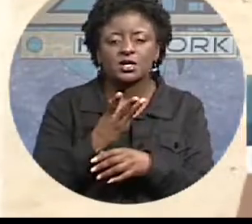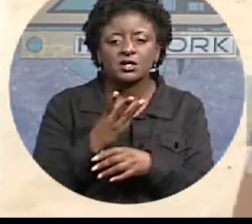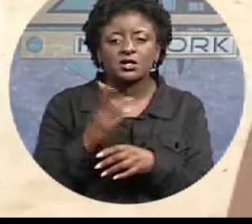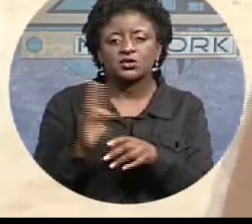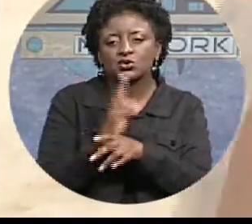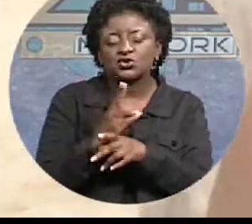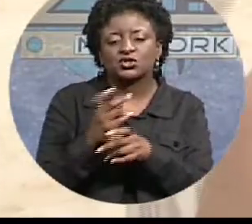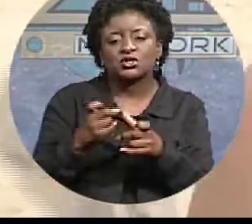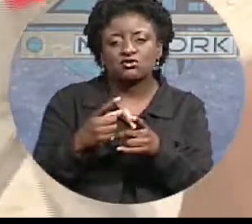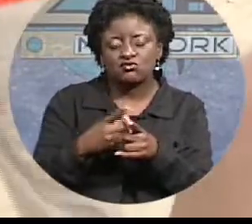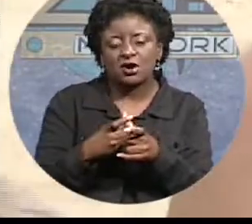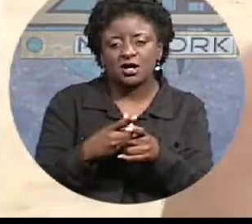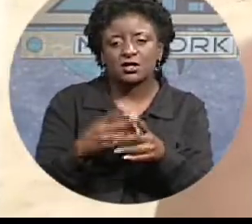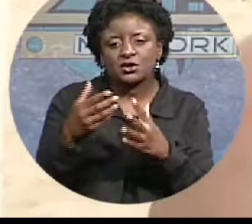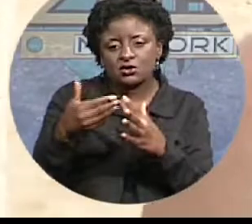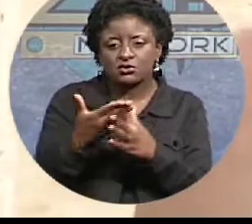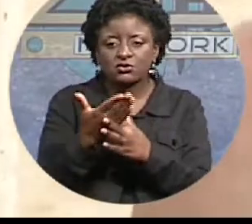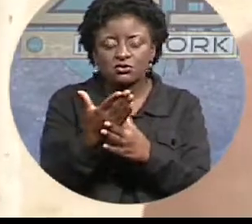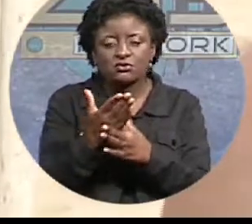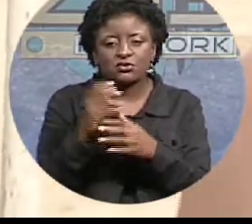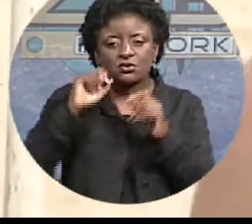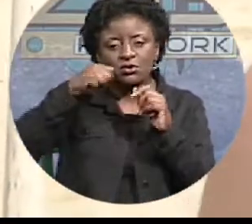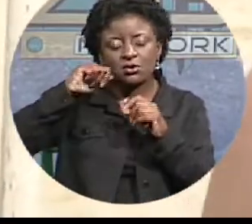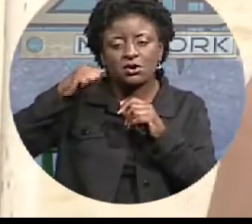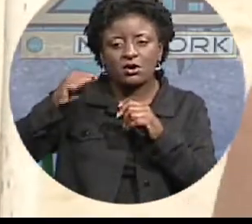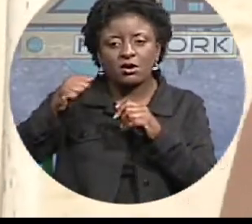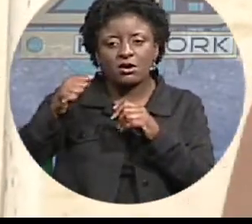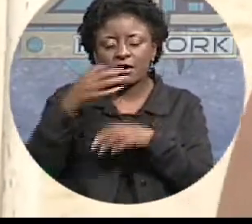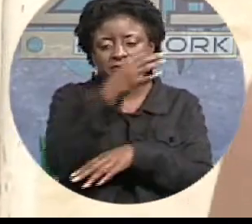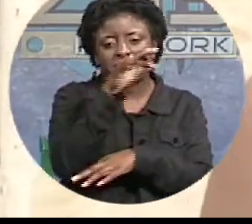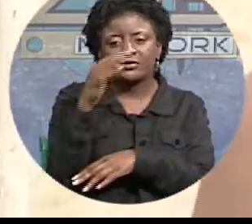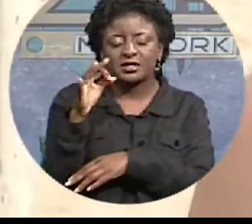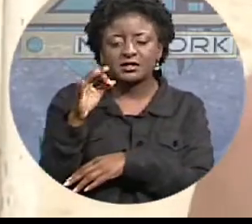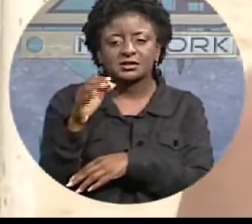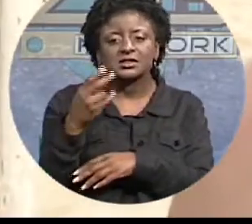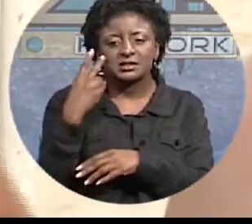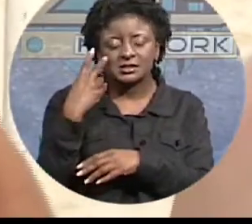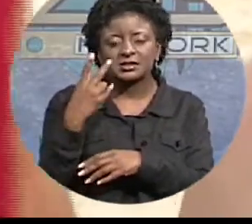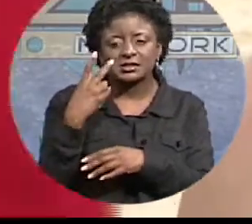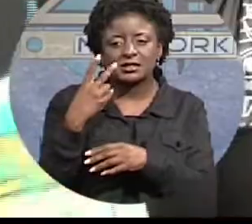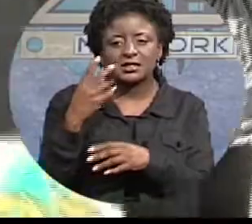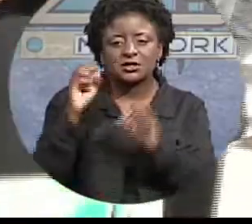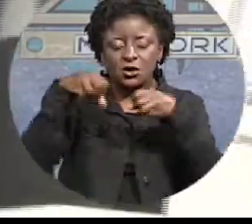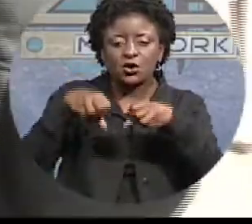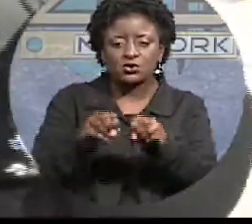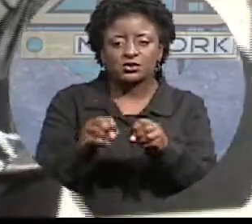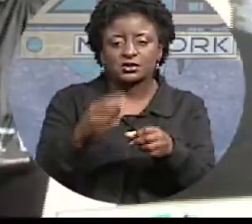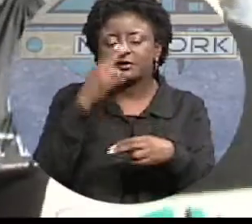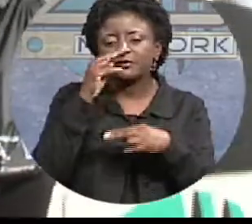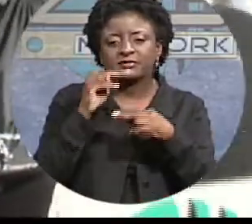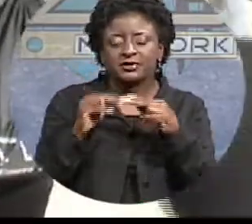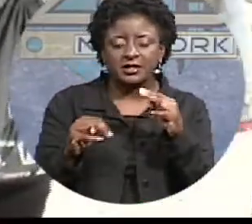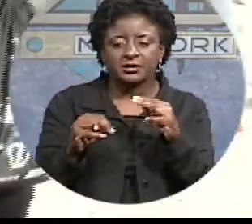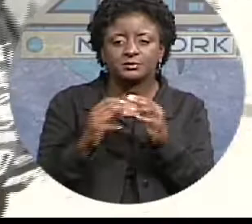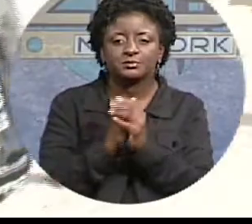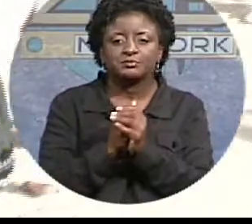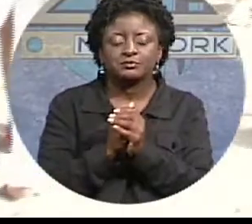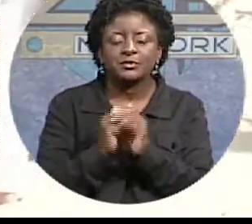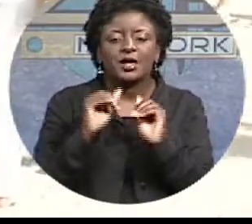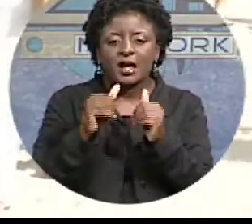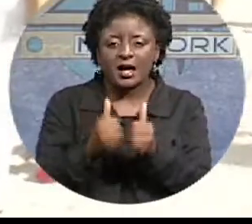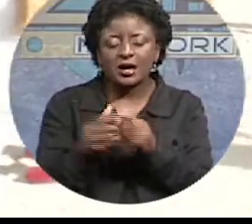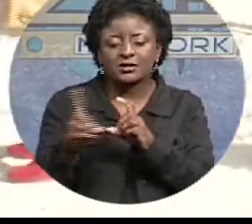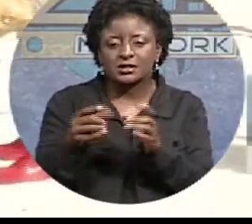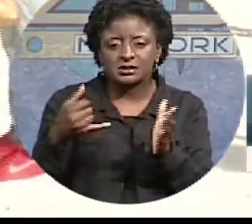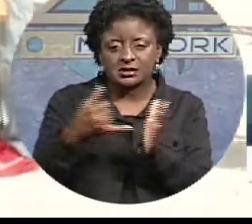see cruise ships and a bunch of neat trees and plants, it's kind of a fun course to run. How it feels being the first beaming across the